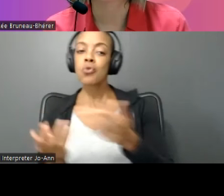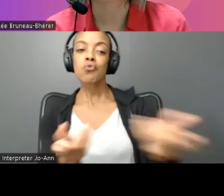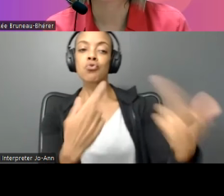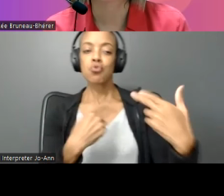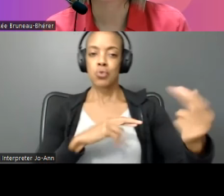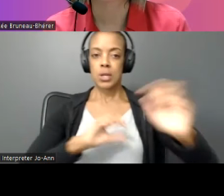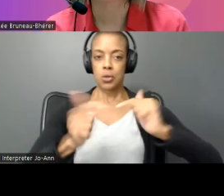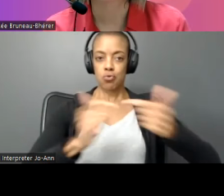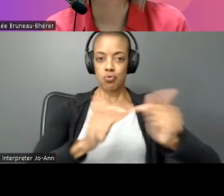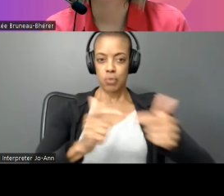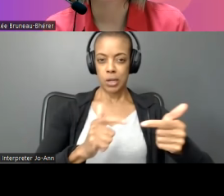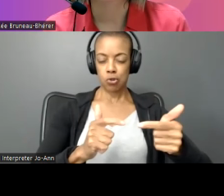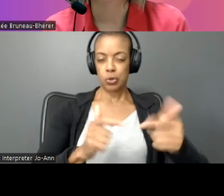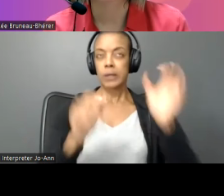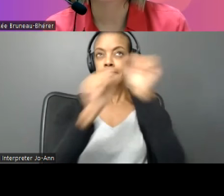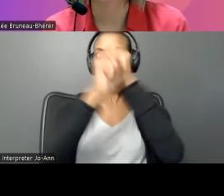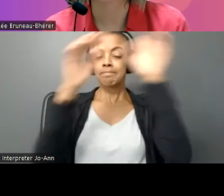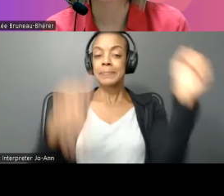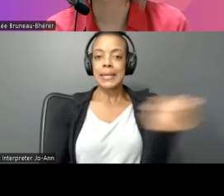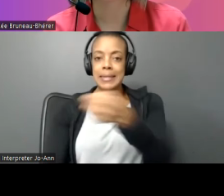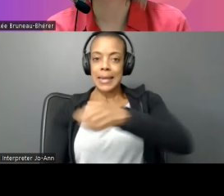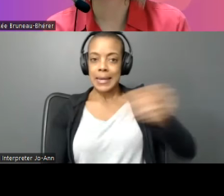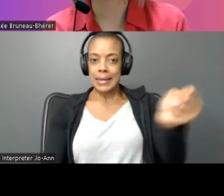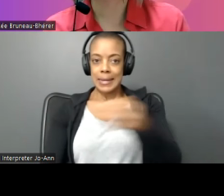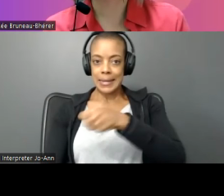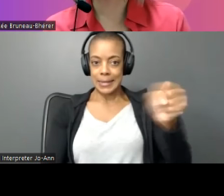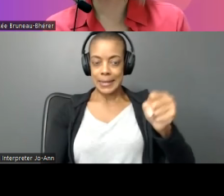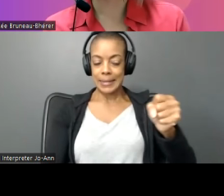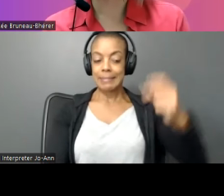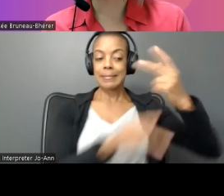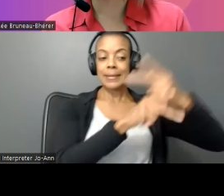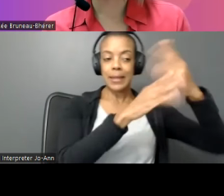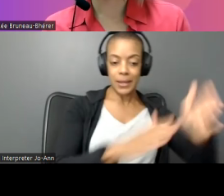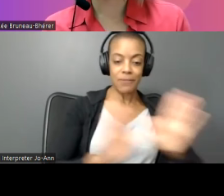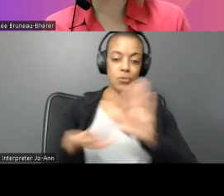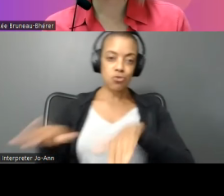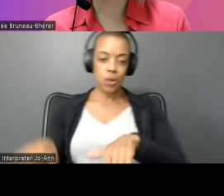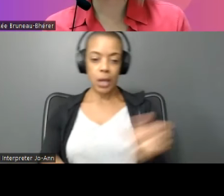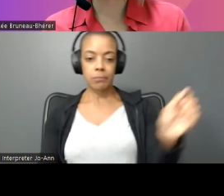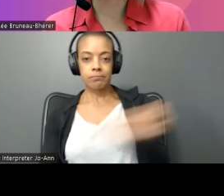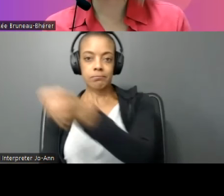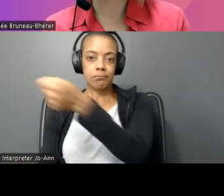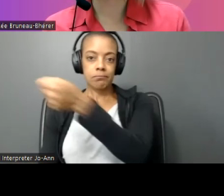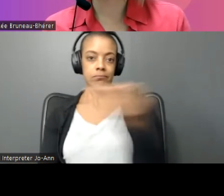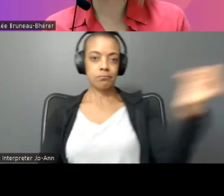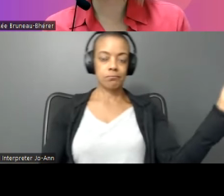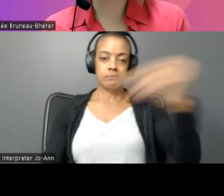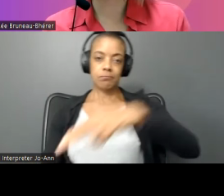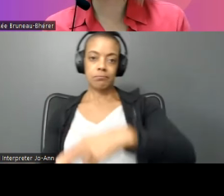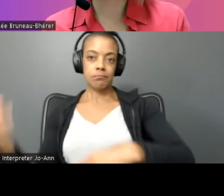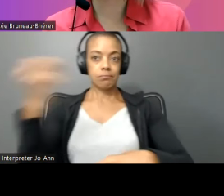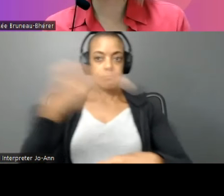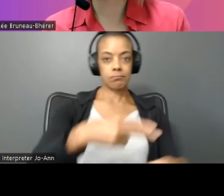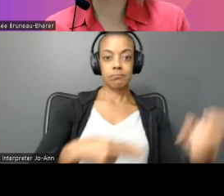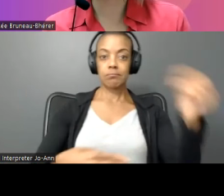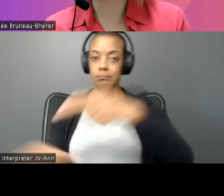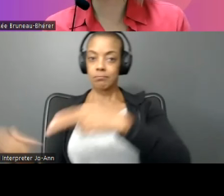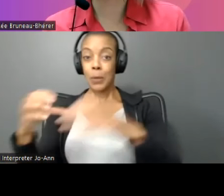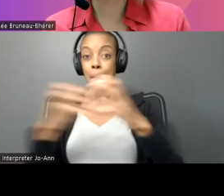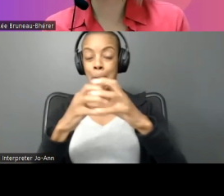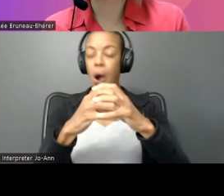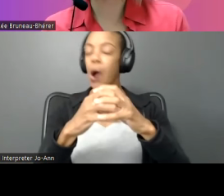Imagine a tennis match between a caregiver and a child, but instead of hitting a ball back and forth across a net, various forms of communication pass between the